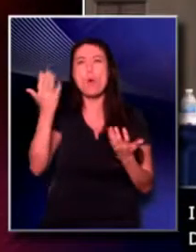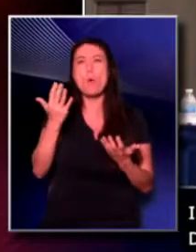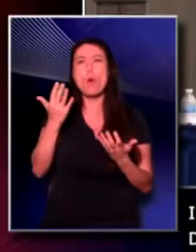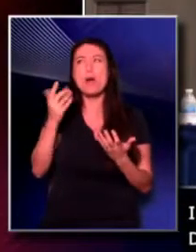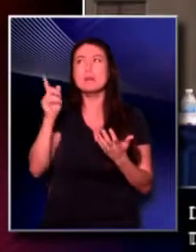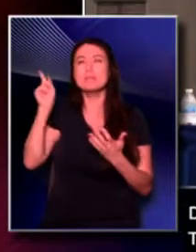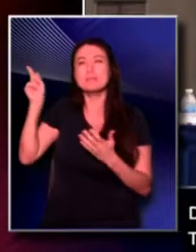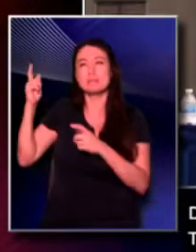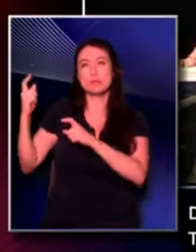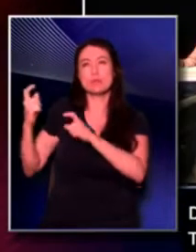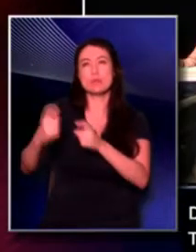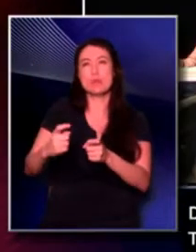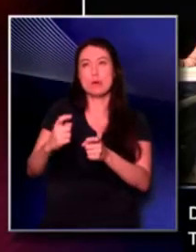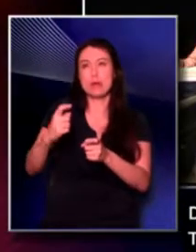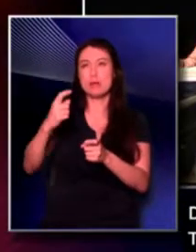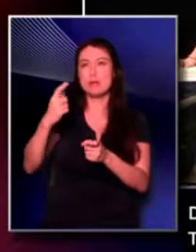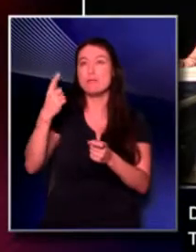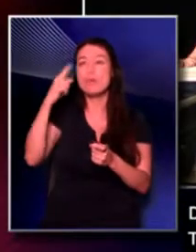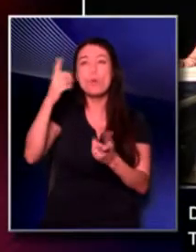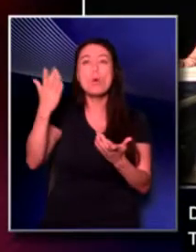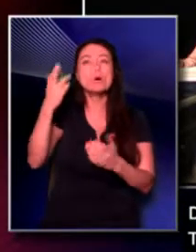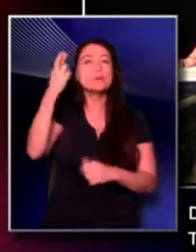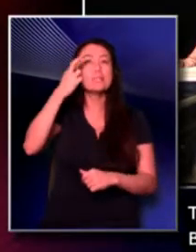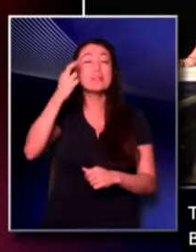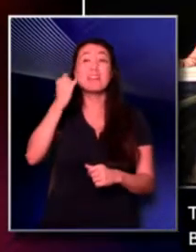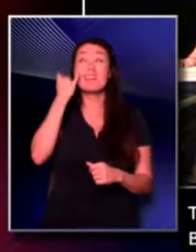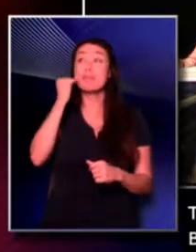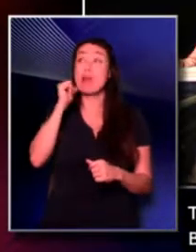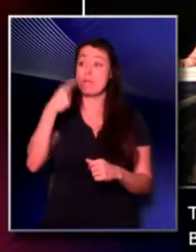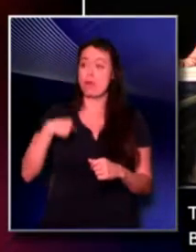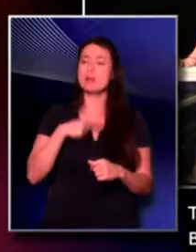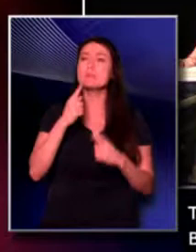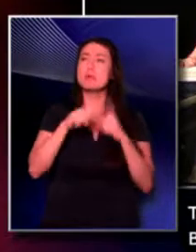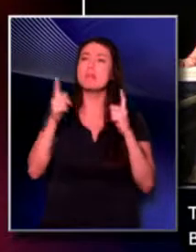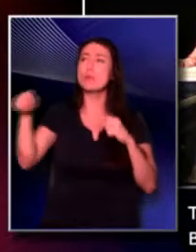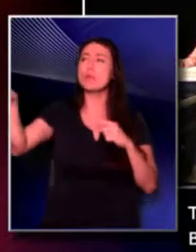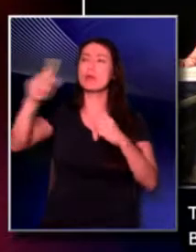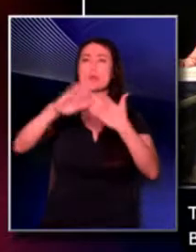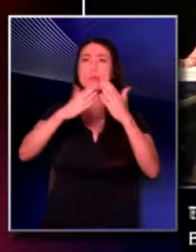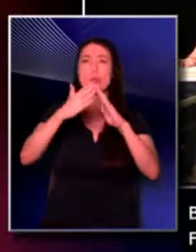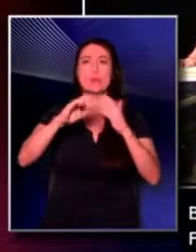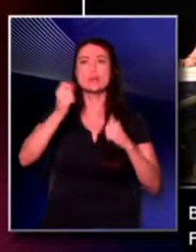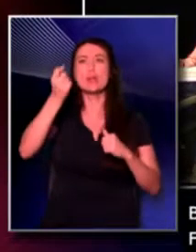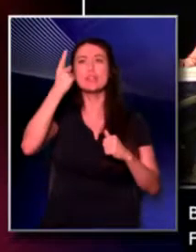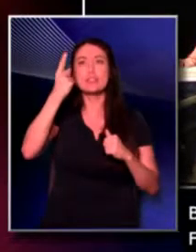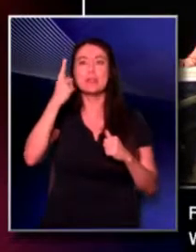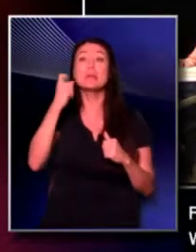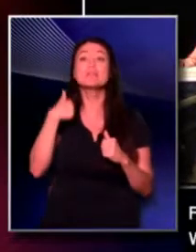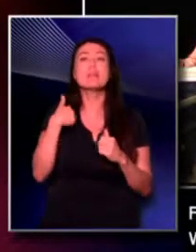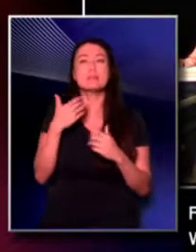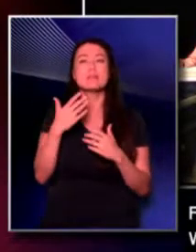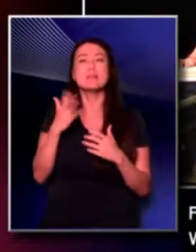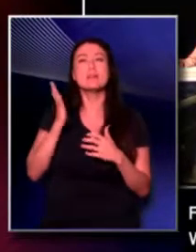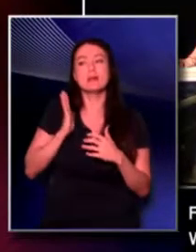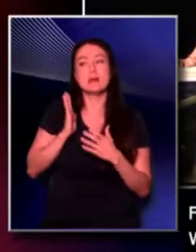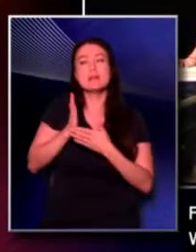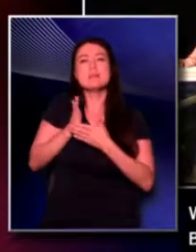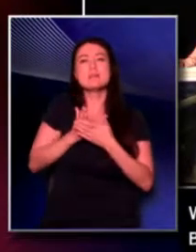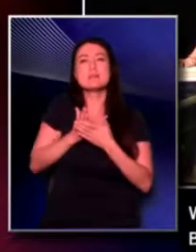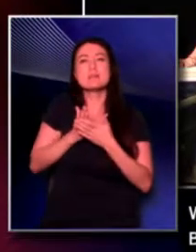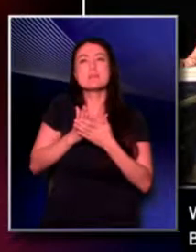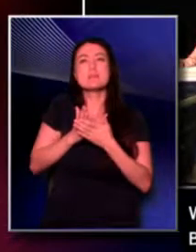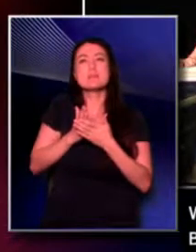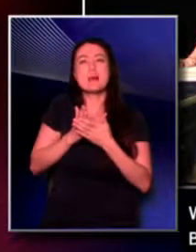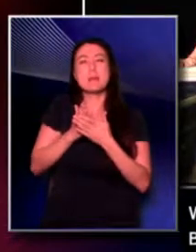because I think, if not for us, but for the community to understand what it was, because there has been some tension